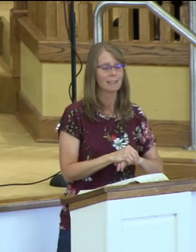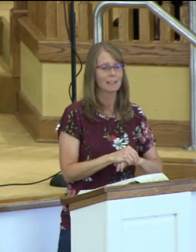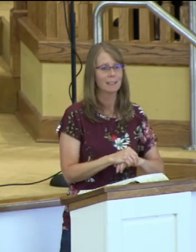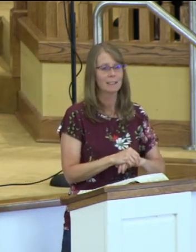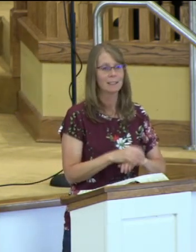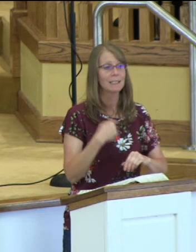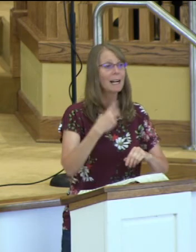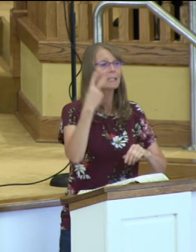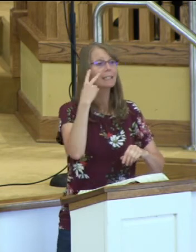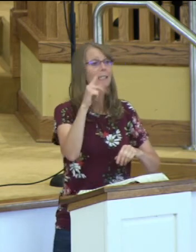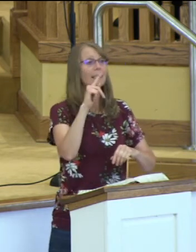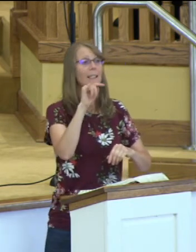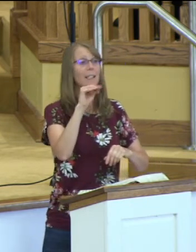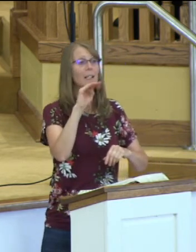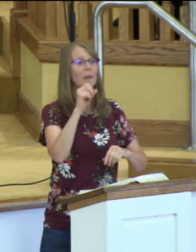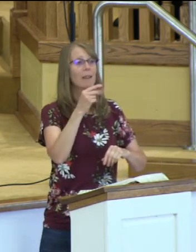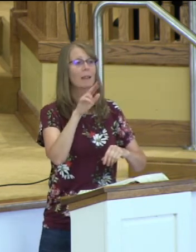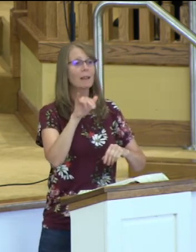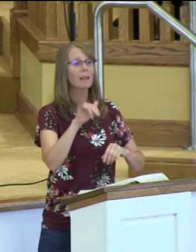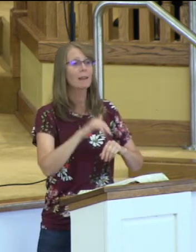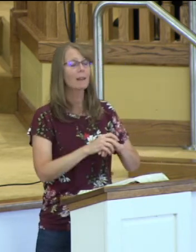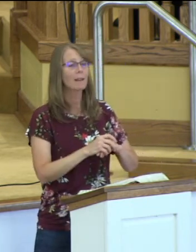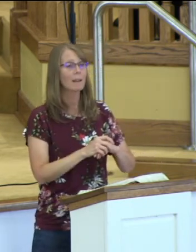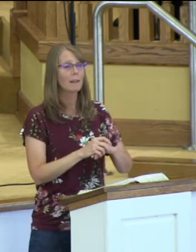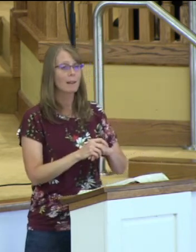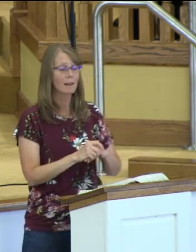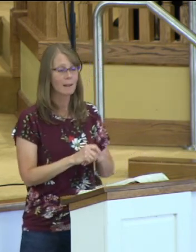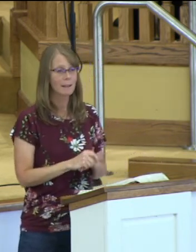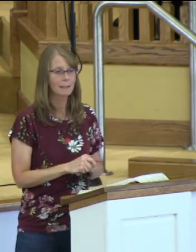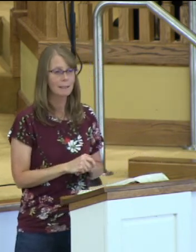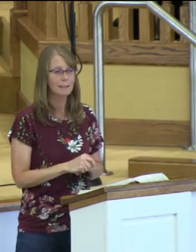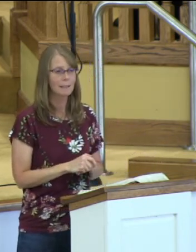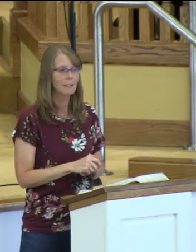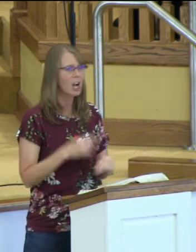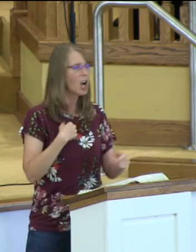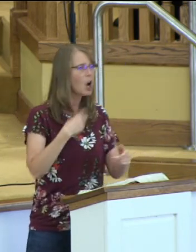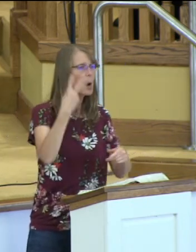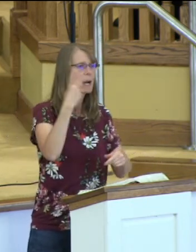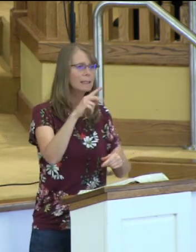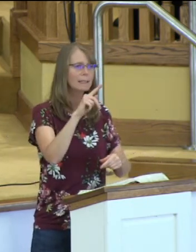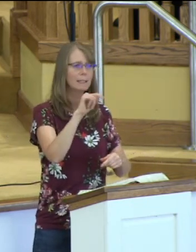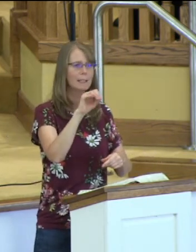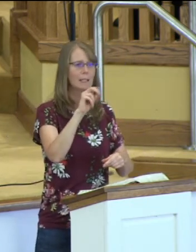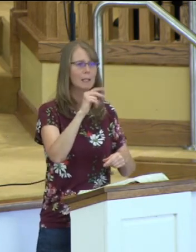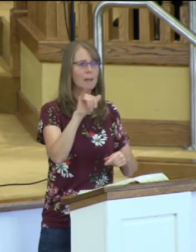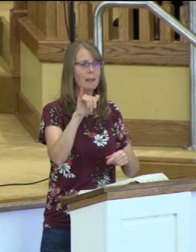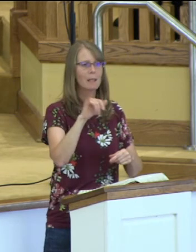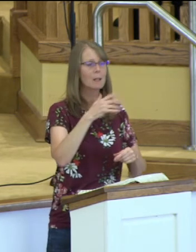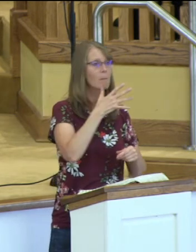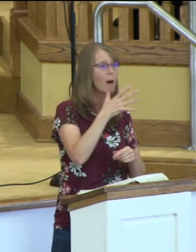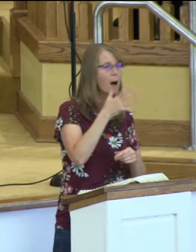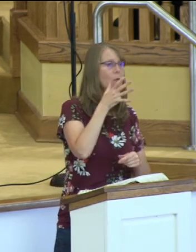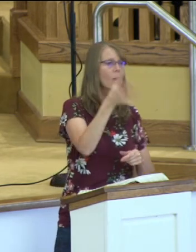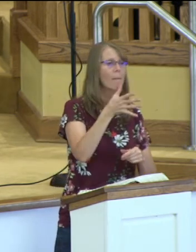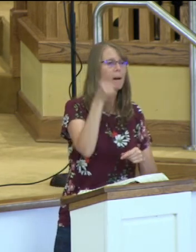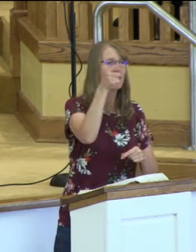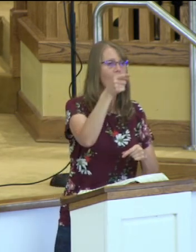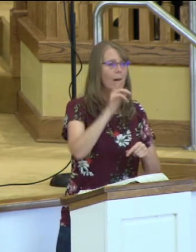I see Timothy. Well, I think that's Timmy's mom and grandma behind him.